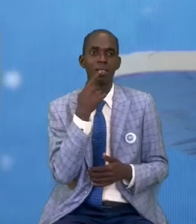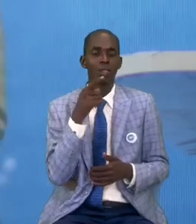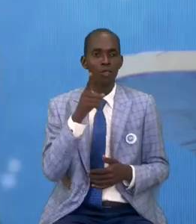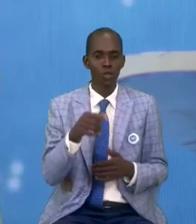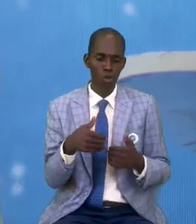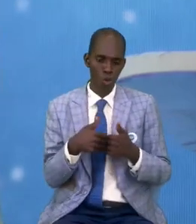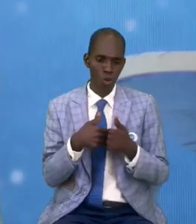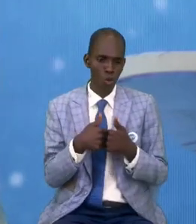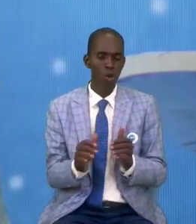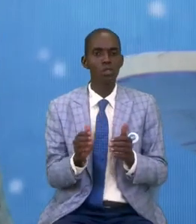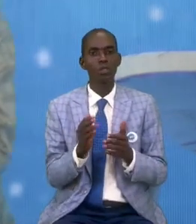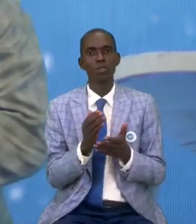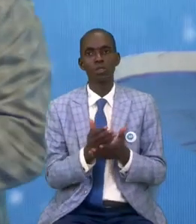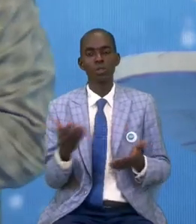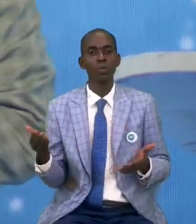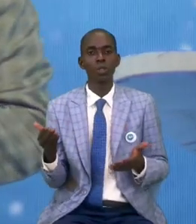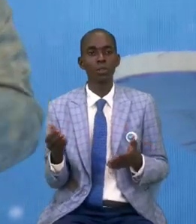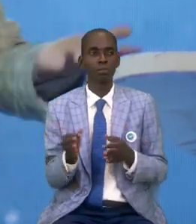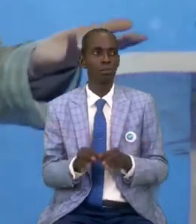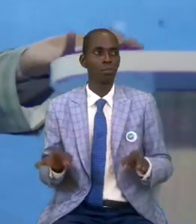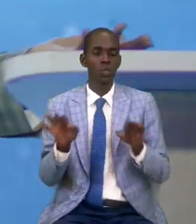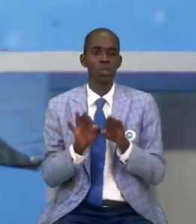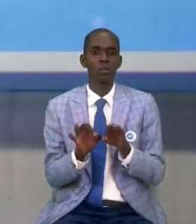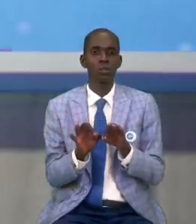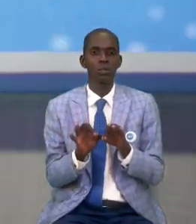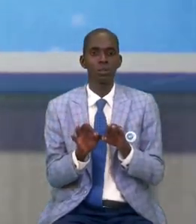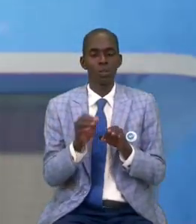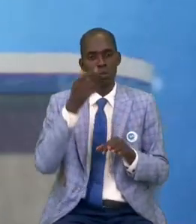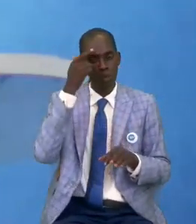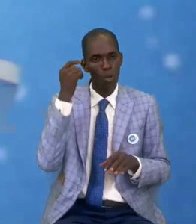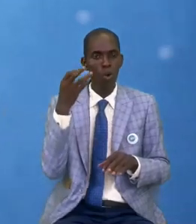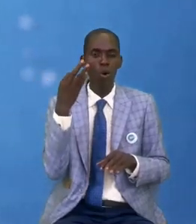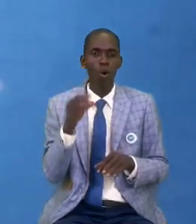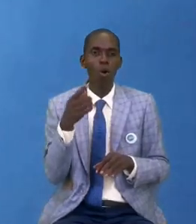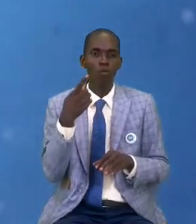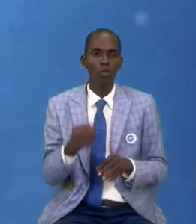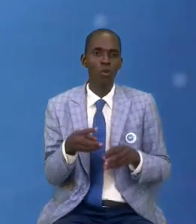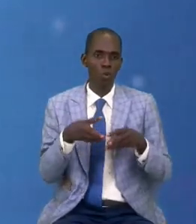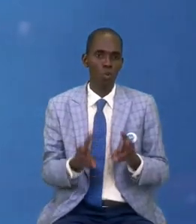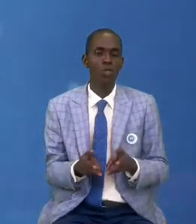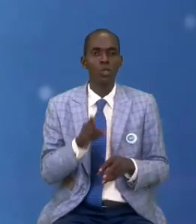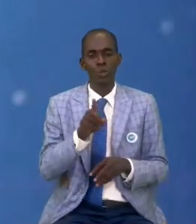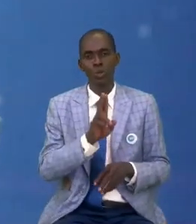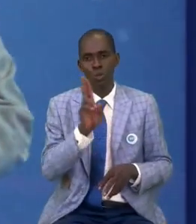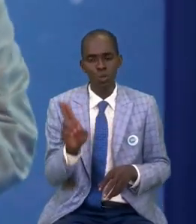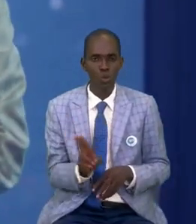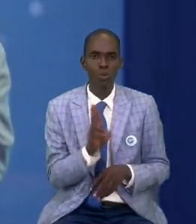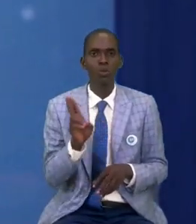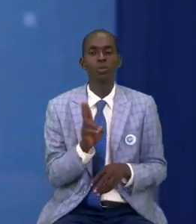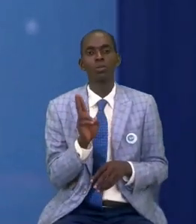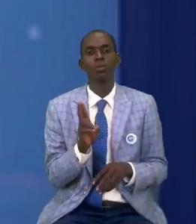of the way you used your lips. I'm undone because of